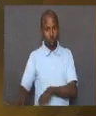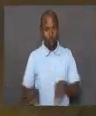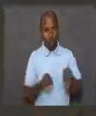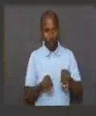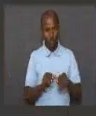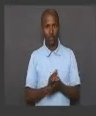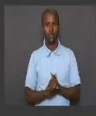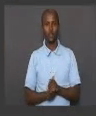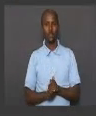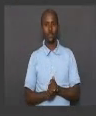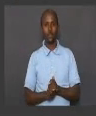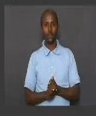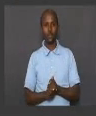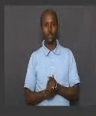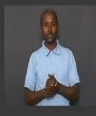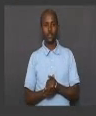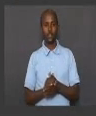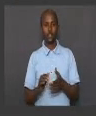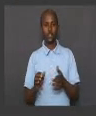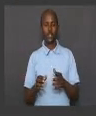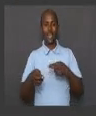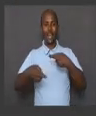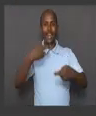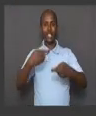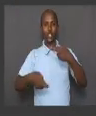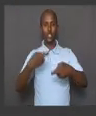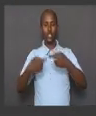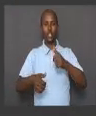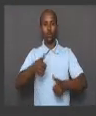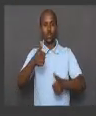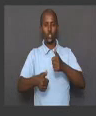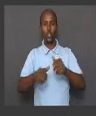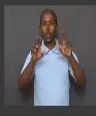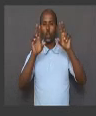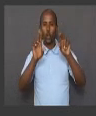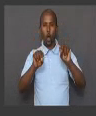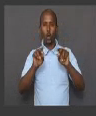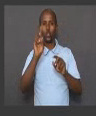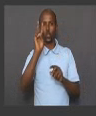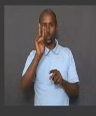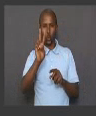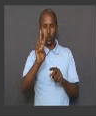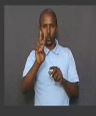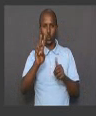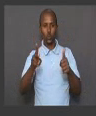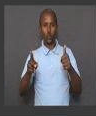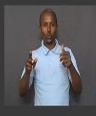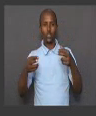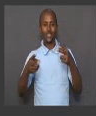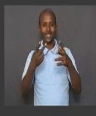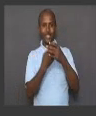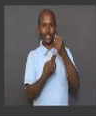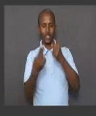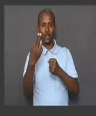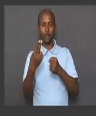students? It is a relation in which no two distinct